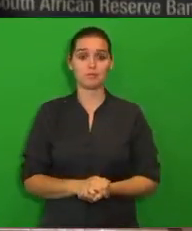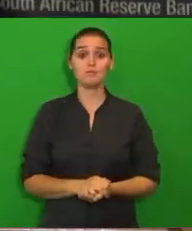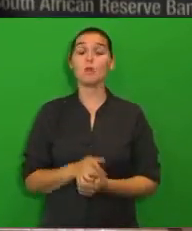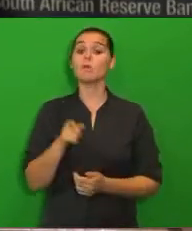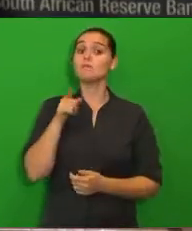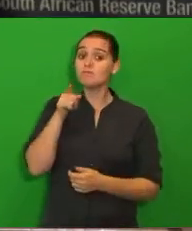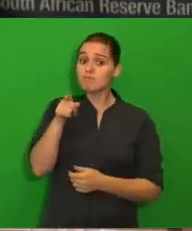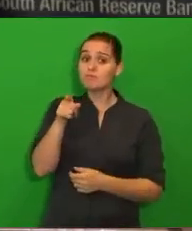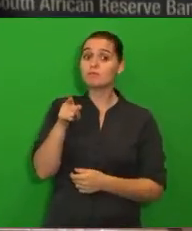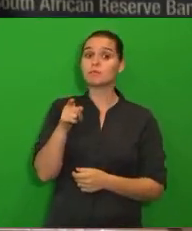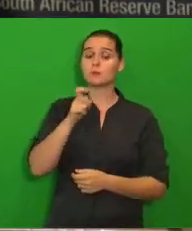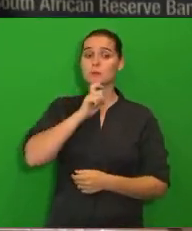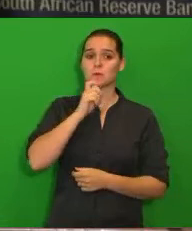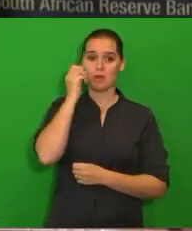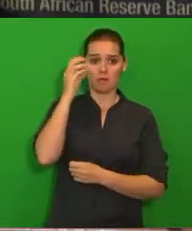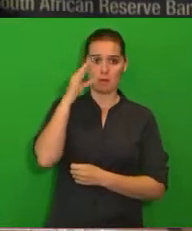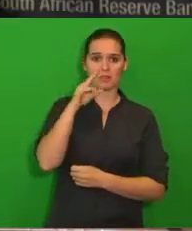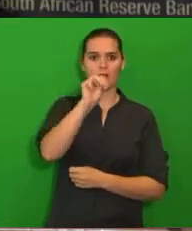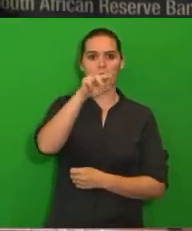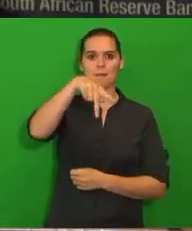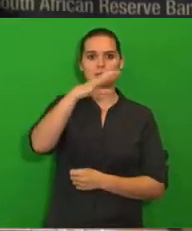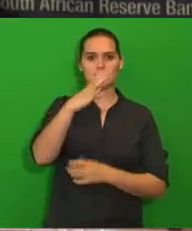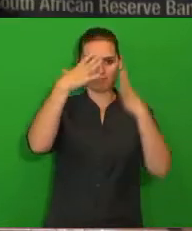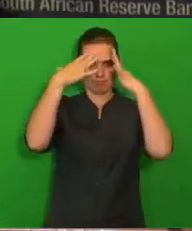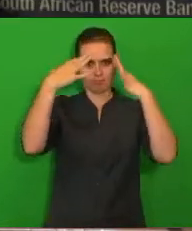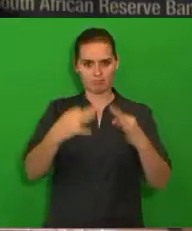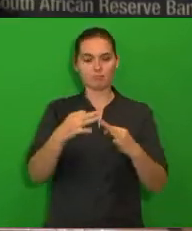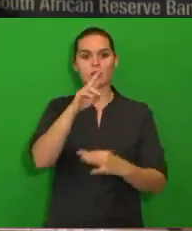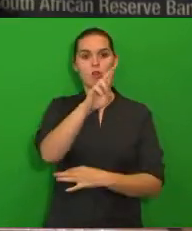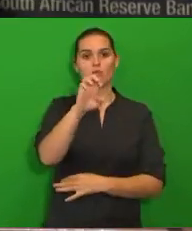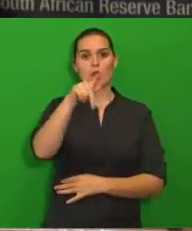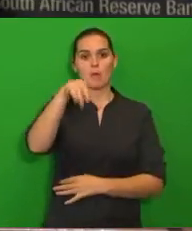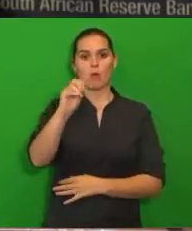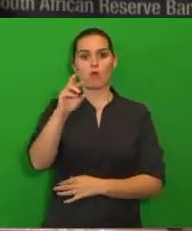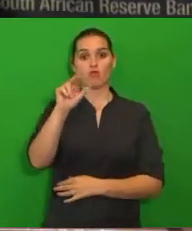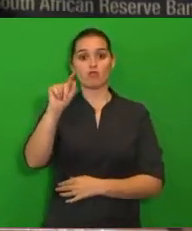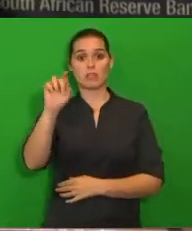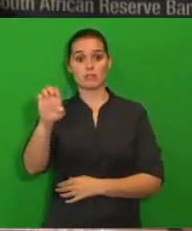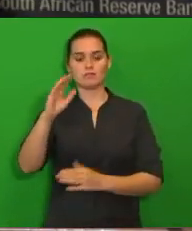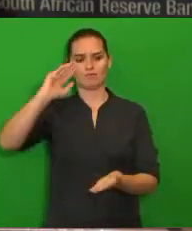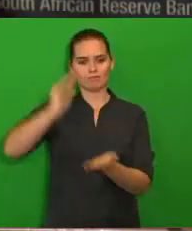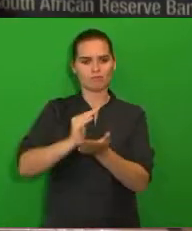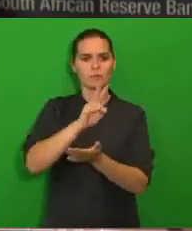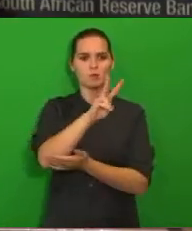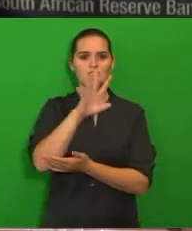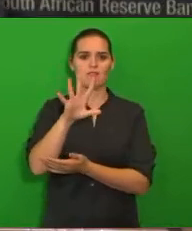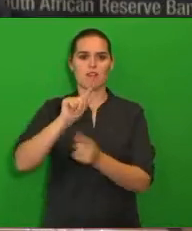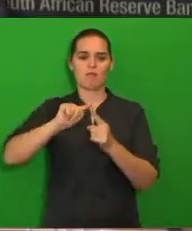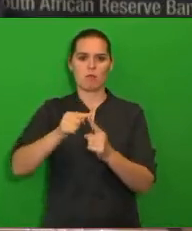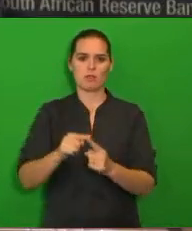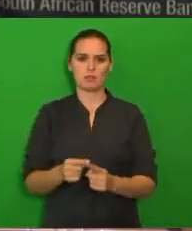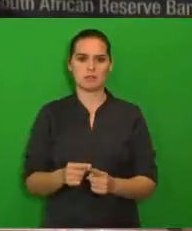Against this backdrop, the MPC decided to reduce the repurchase rate by 25 basis points.